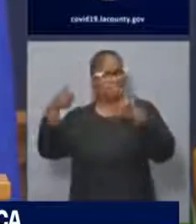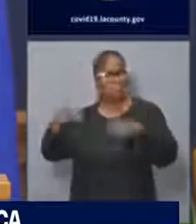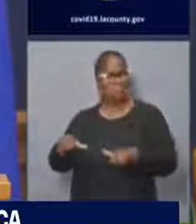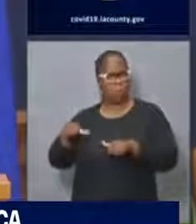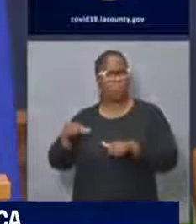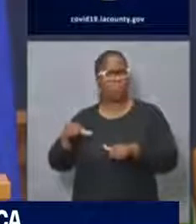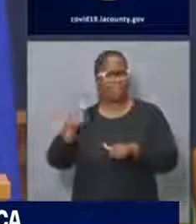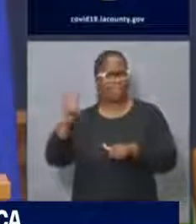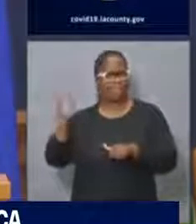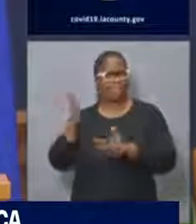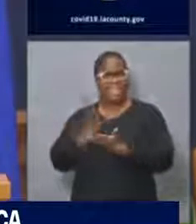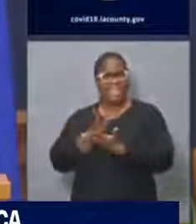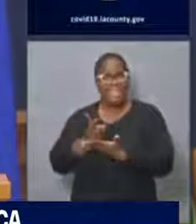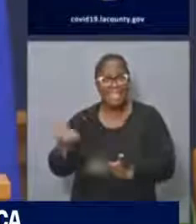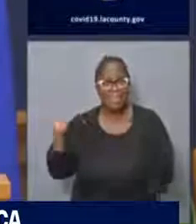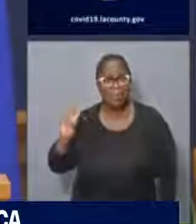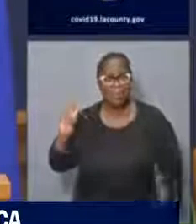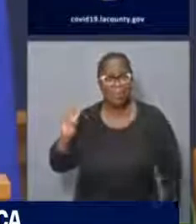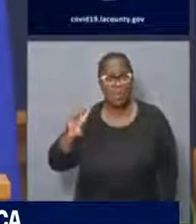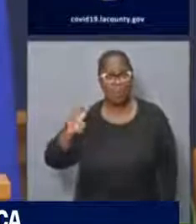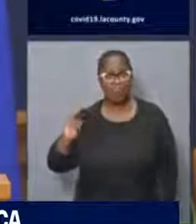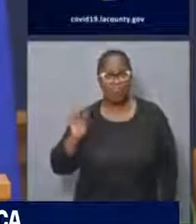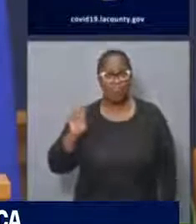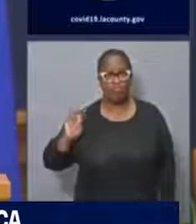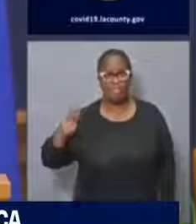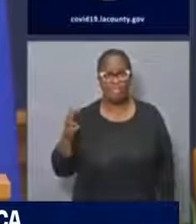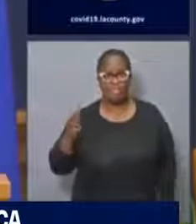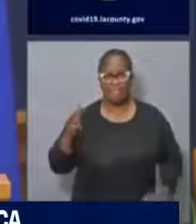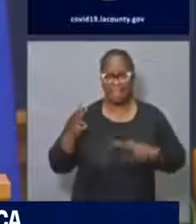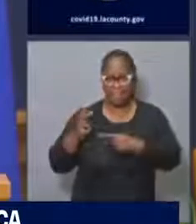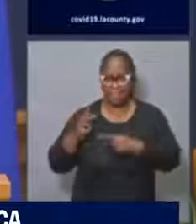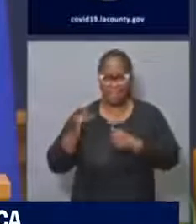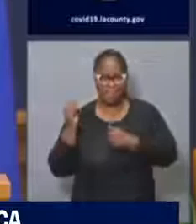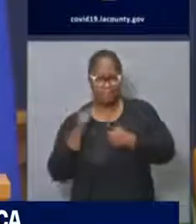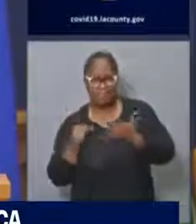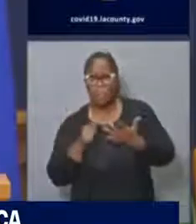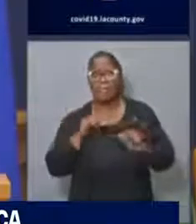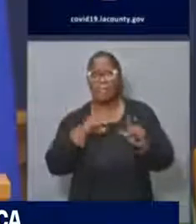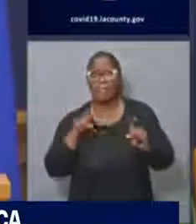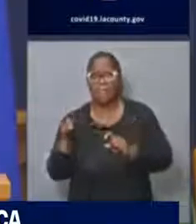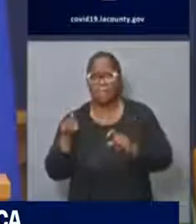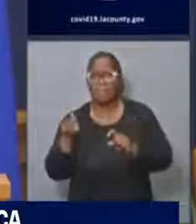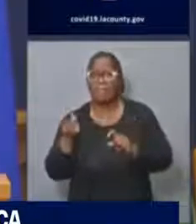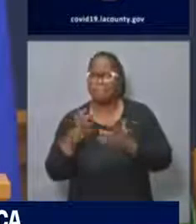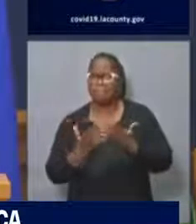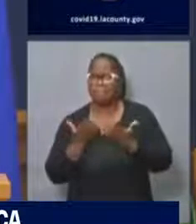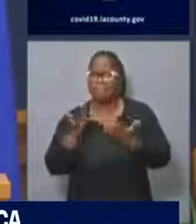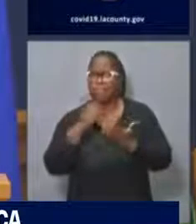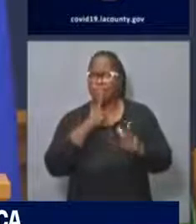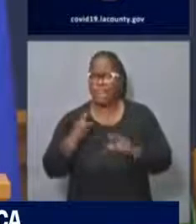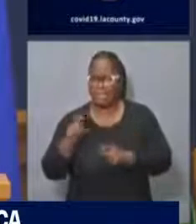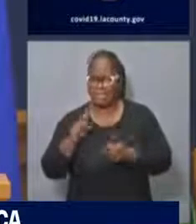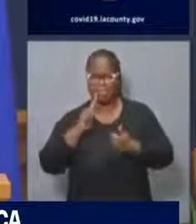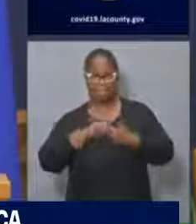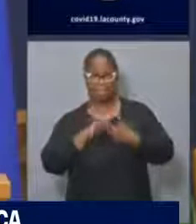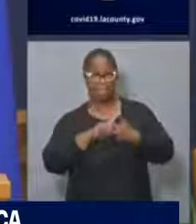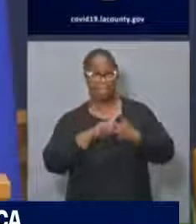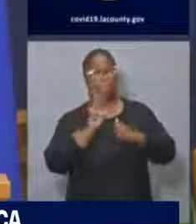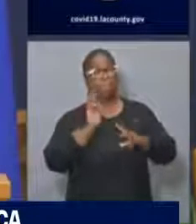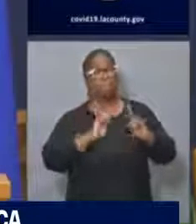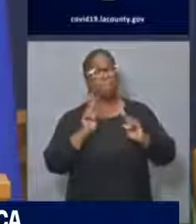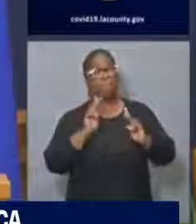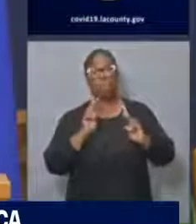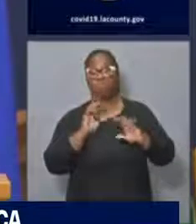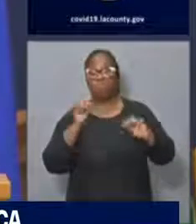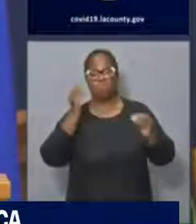website 6 weeks ago on June 2nd. That criteria highlights the following populations being recommended for testing: those